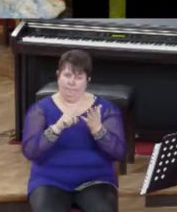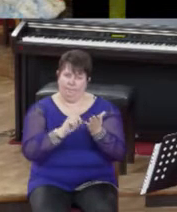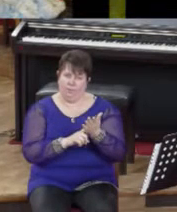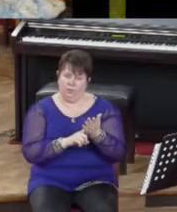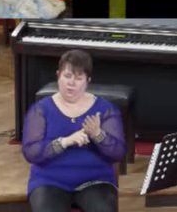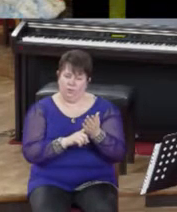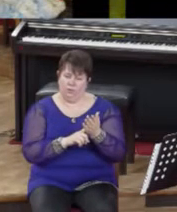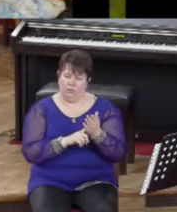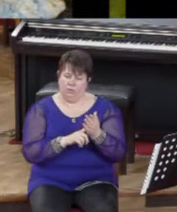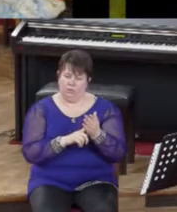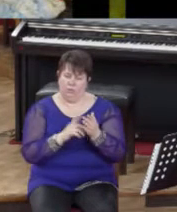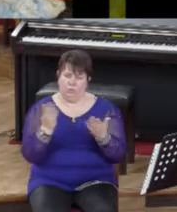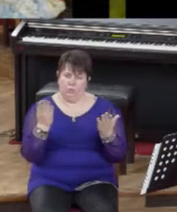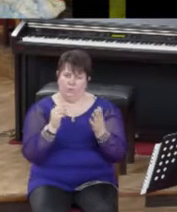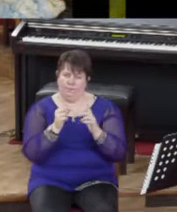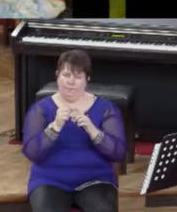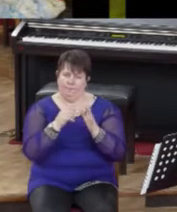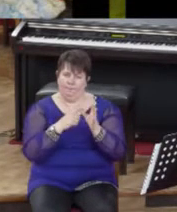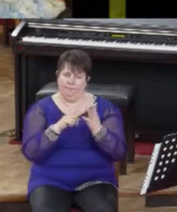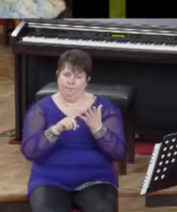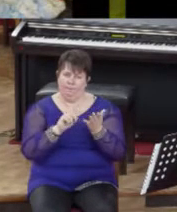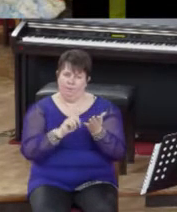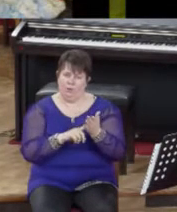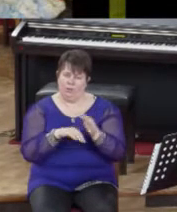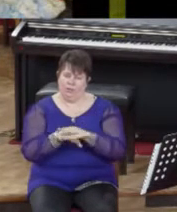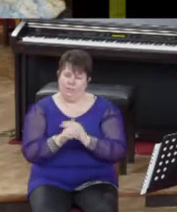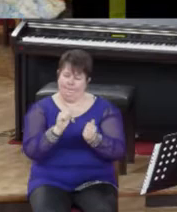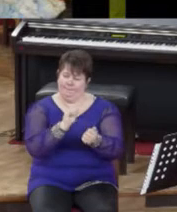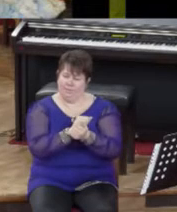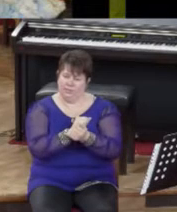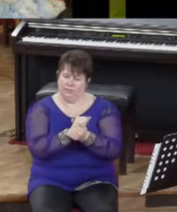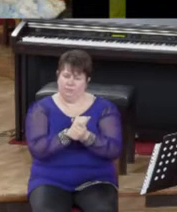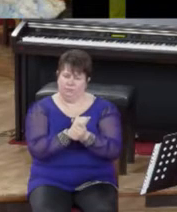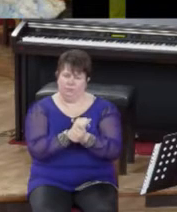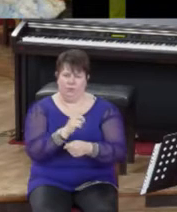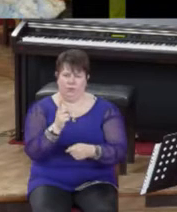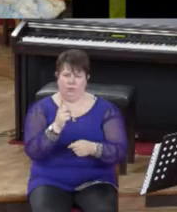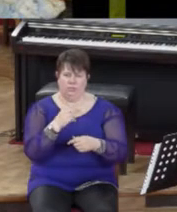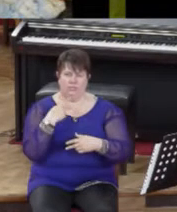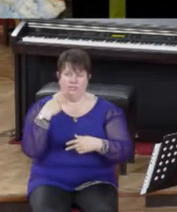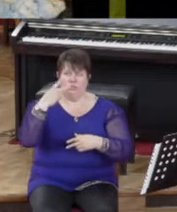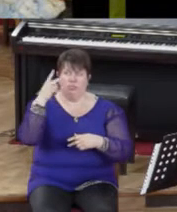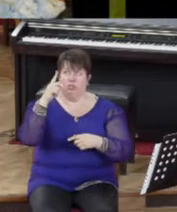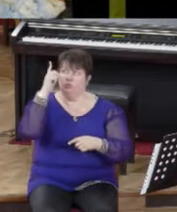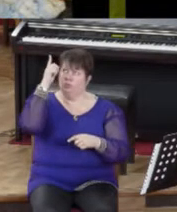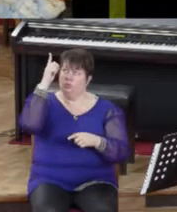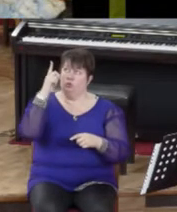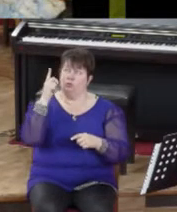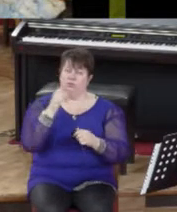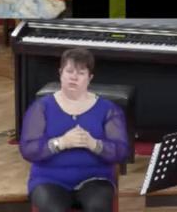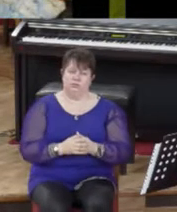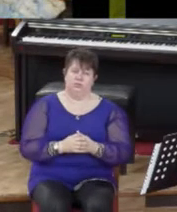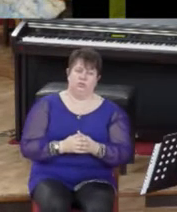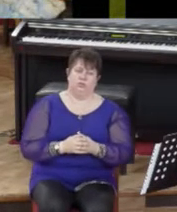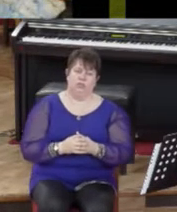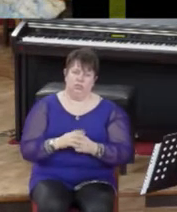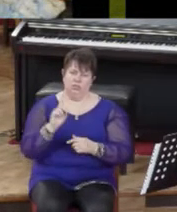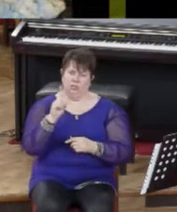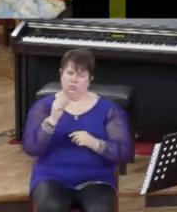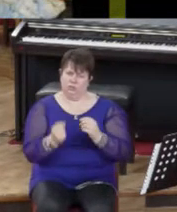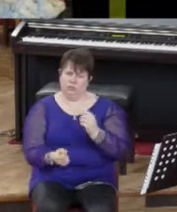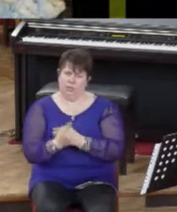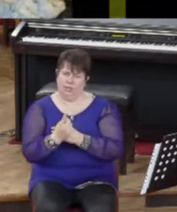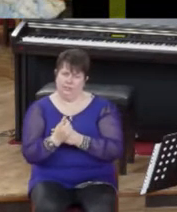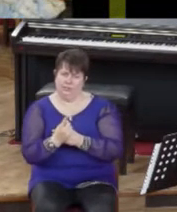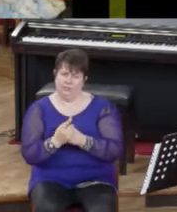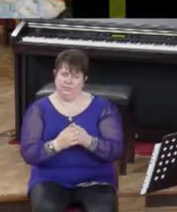in prison and they're singing hymns to God even although they're captive. And then something